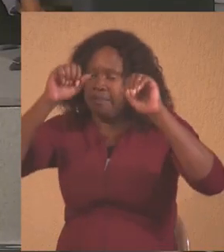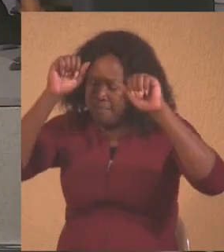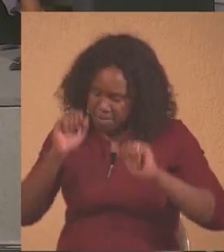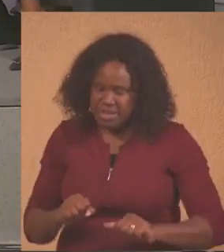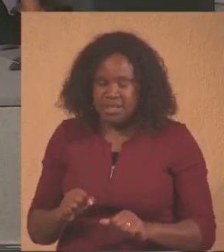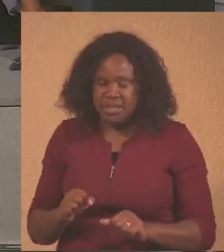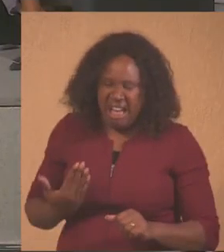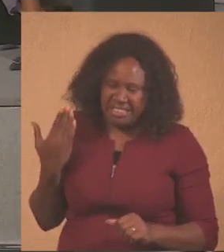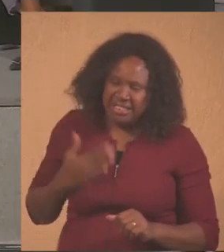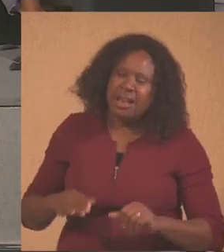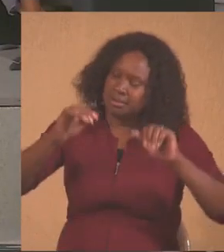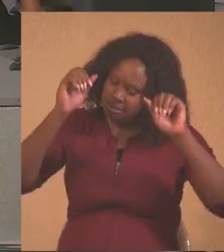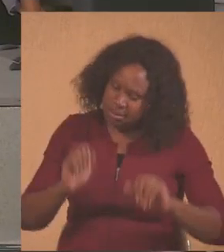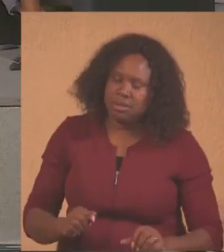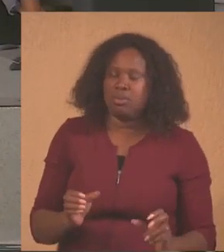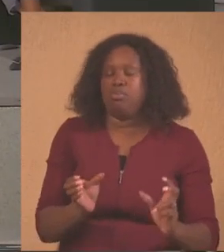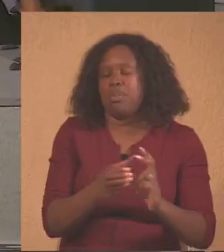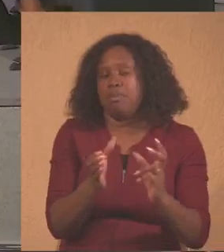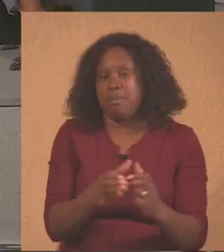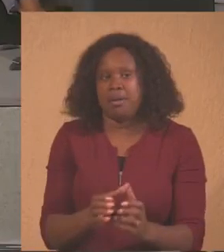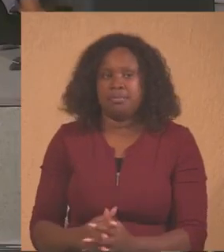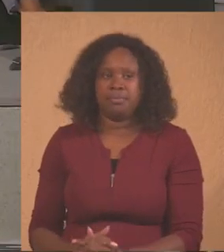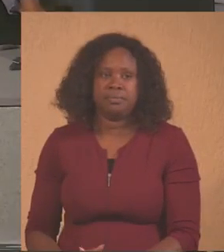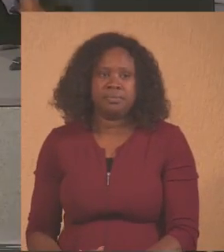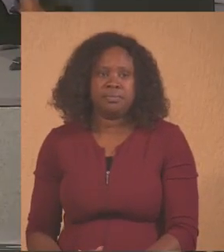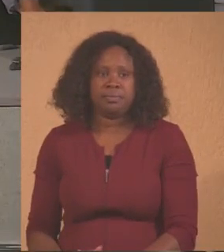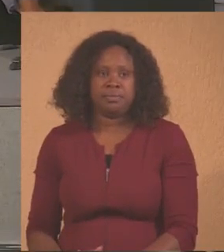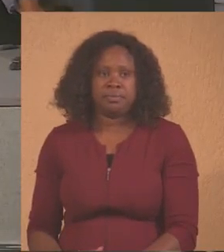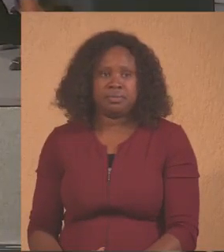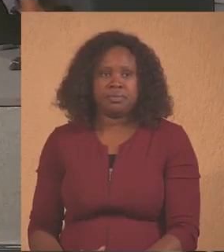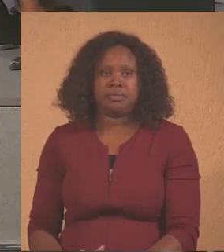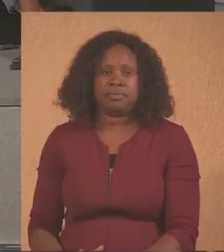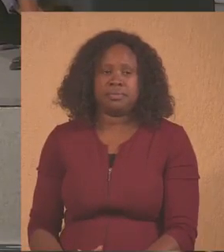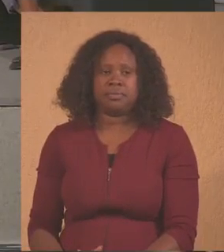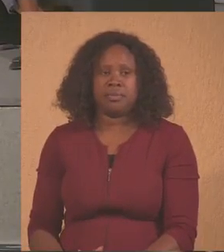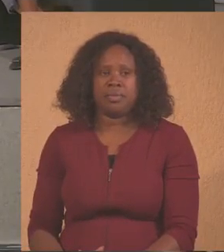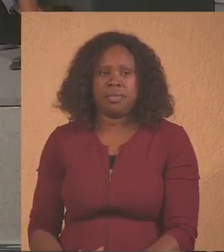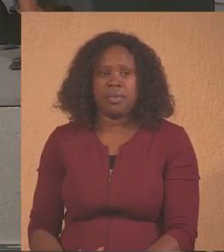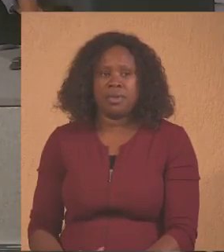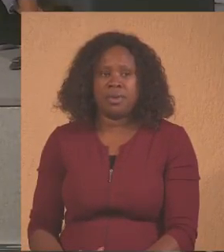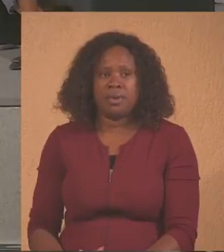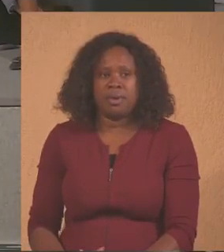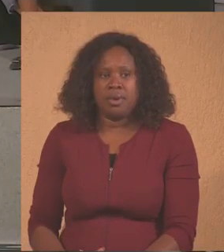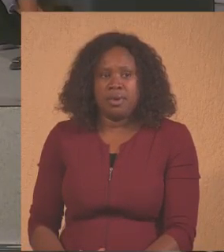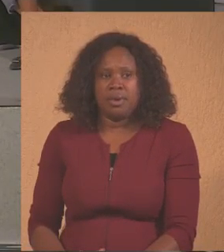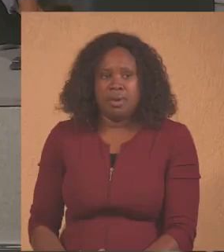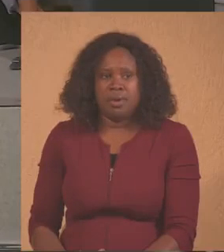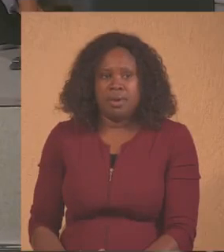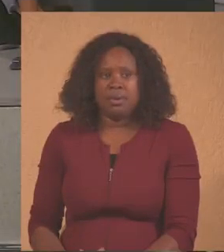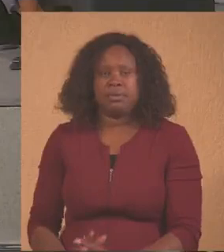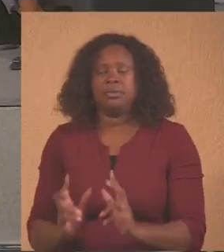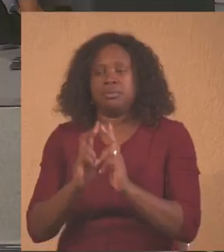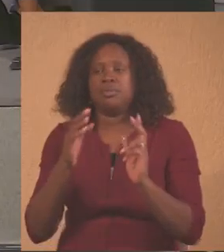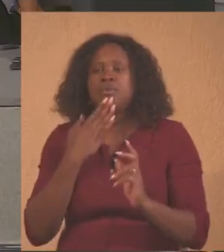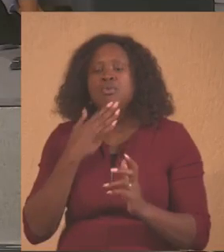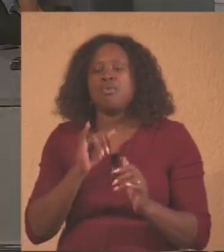like it or not. All right, there's also a question around whether those in quarantine have contact with the outside